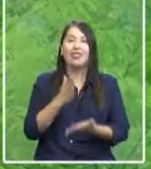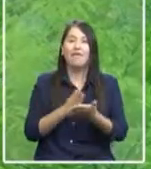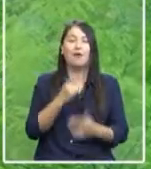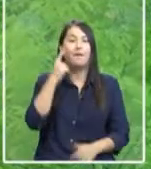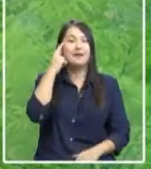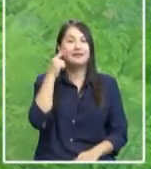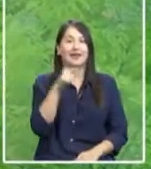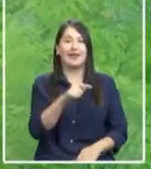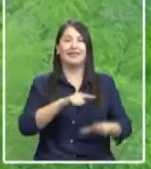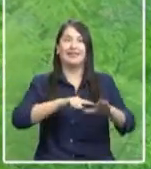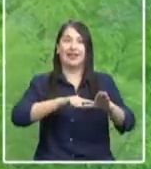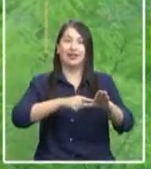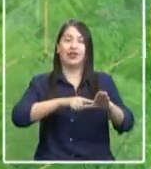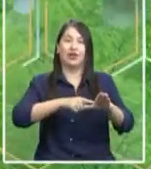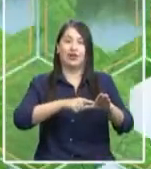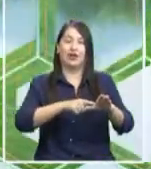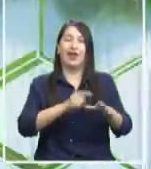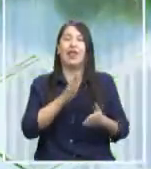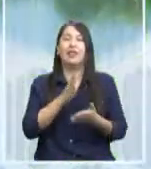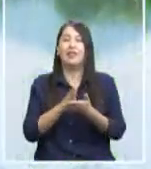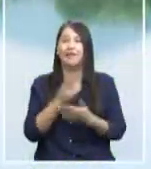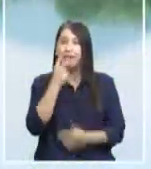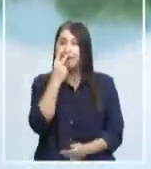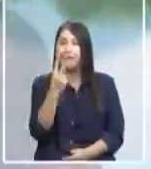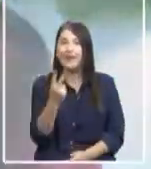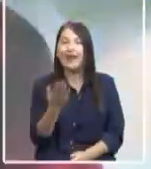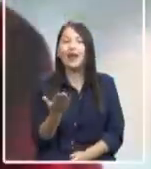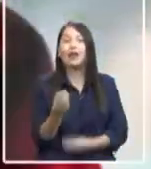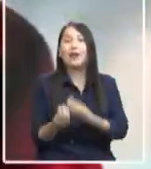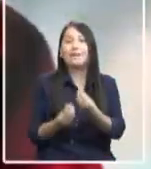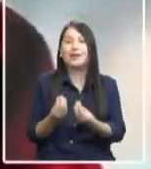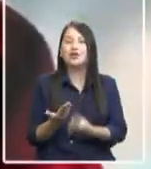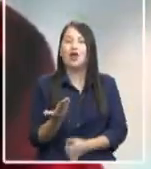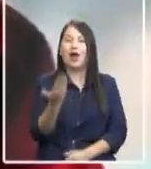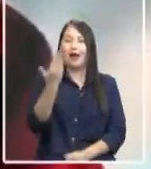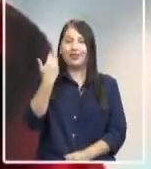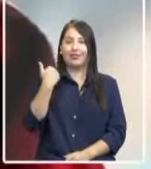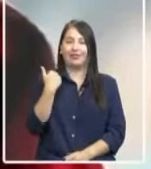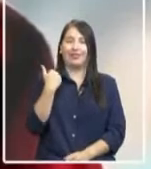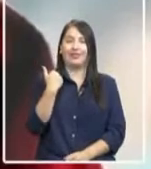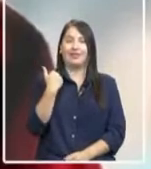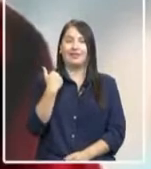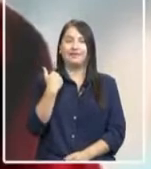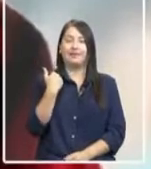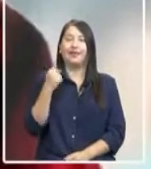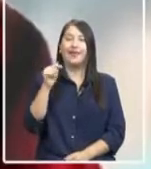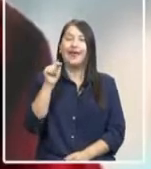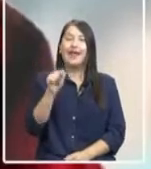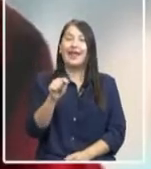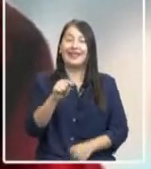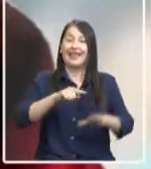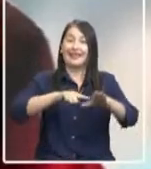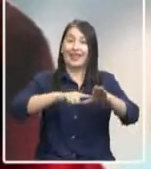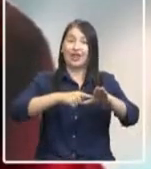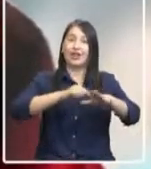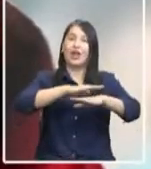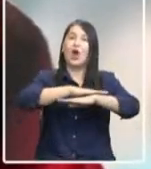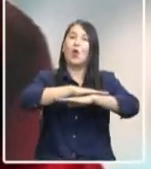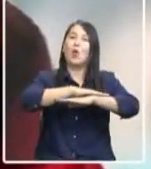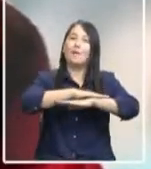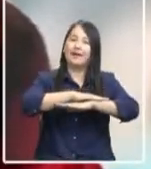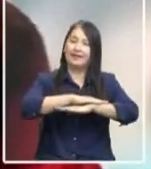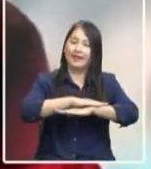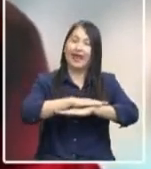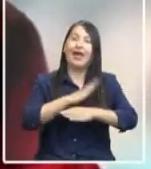historical exercise as well. Technologies of humility have to be normative. Questions of justice have to be